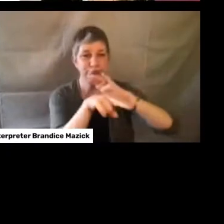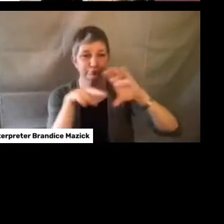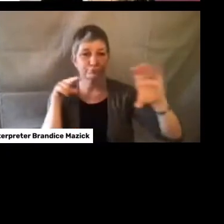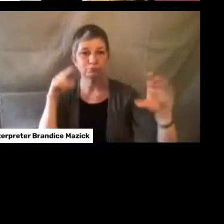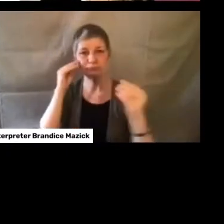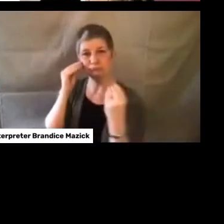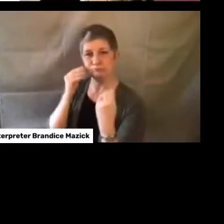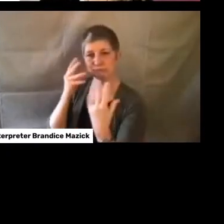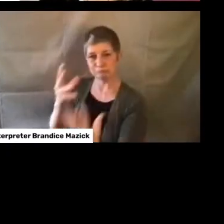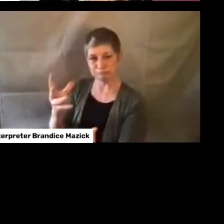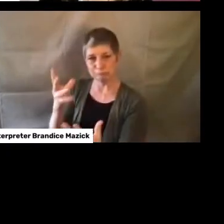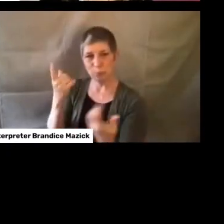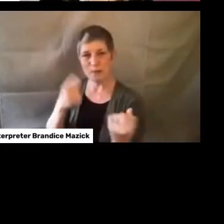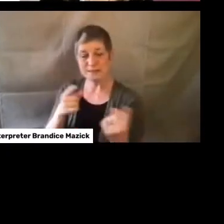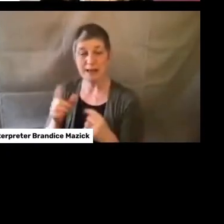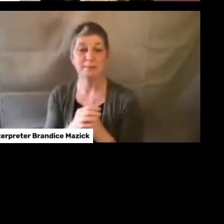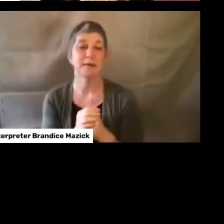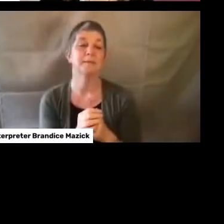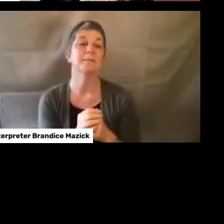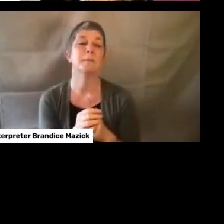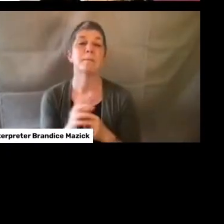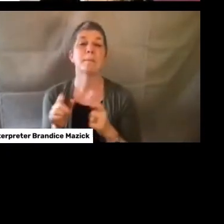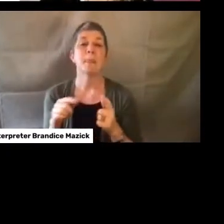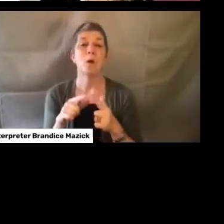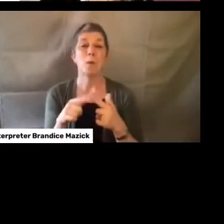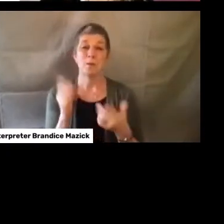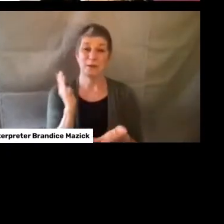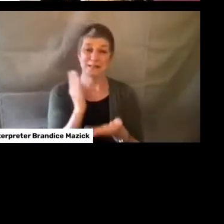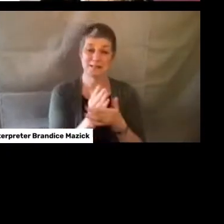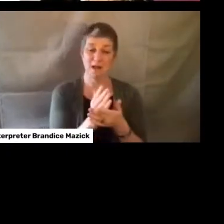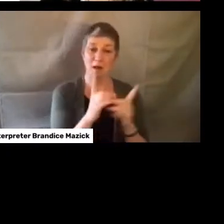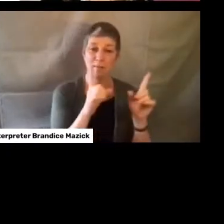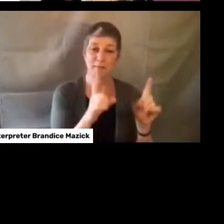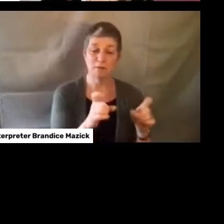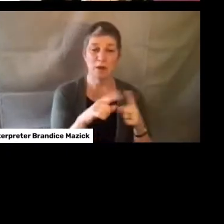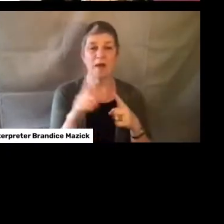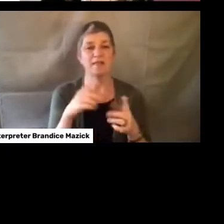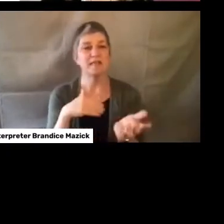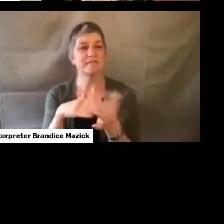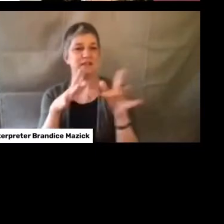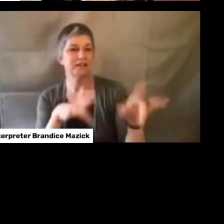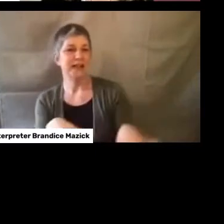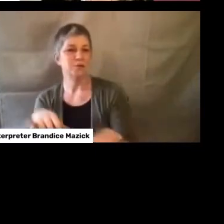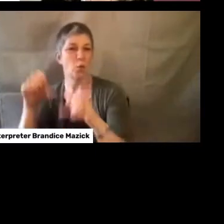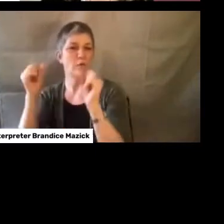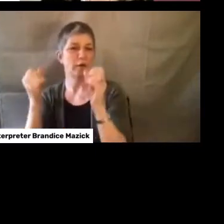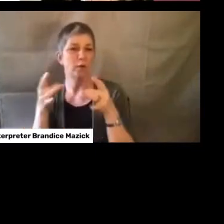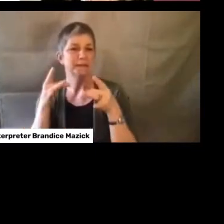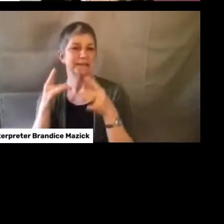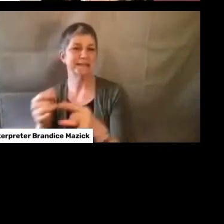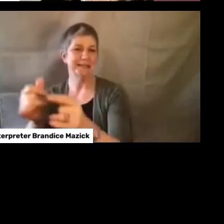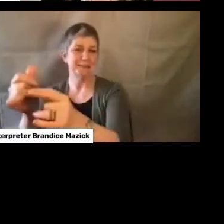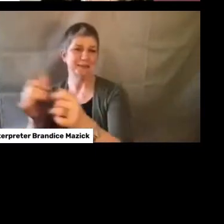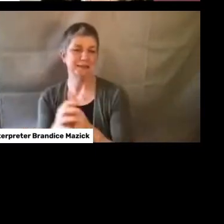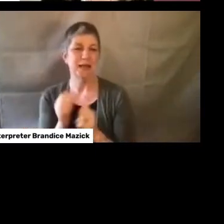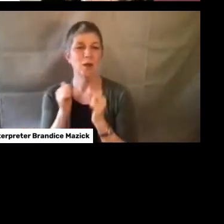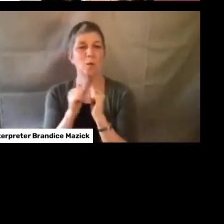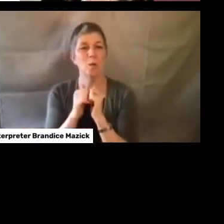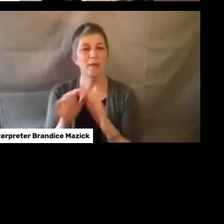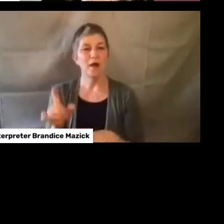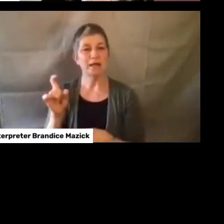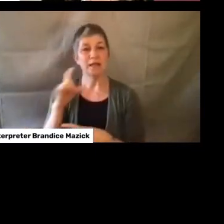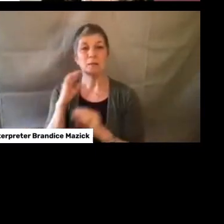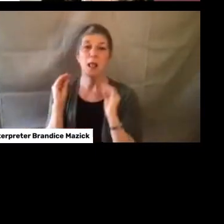that when we stop that trial, that physician takes over seamlessly without having to be